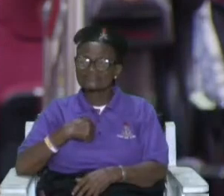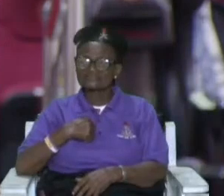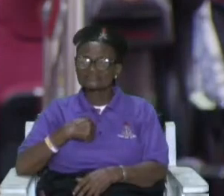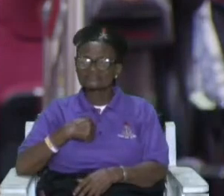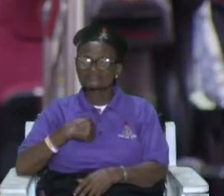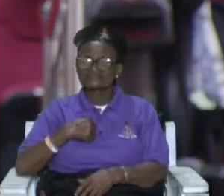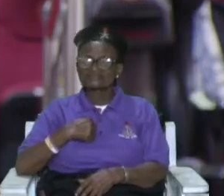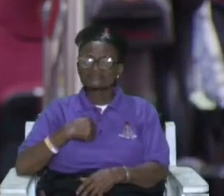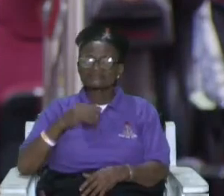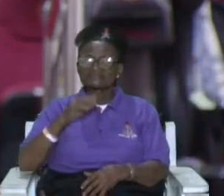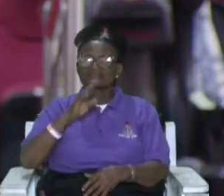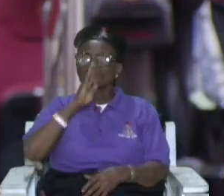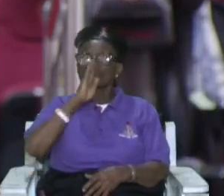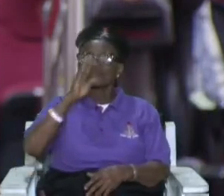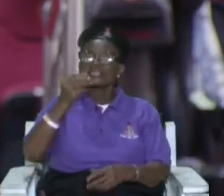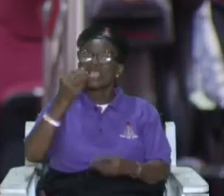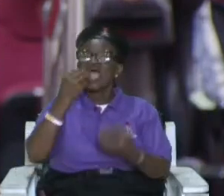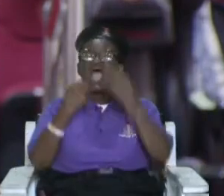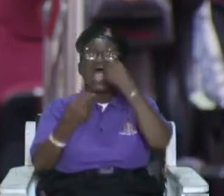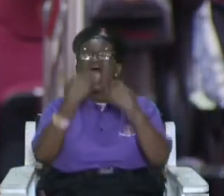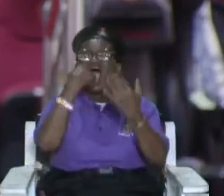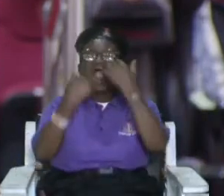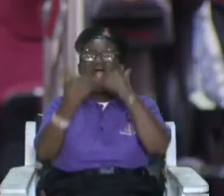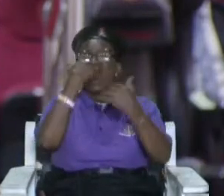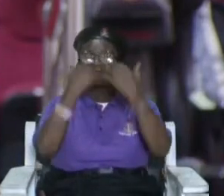be consumed by fire